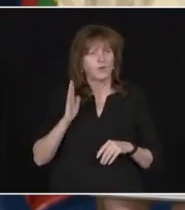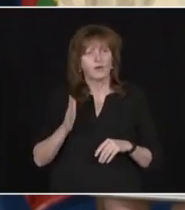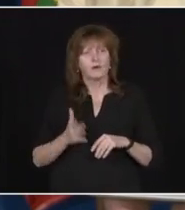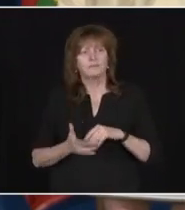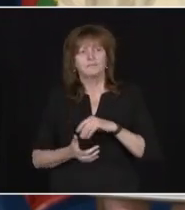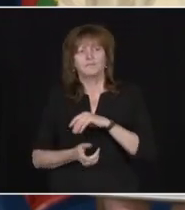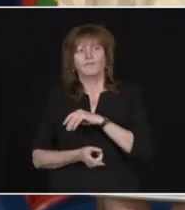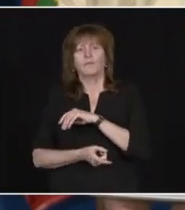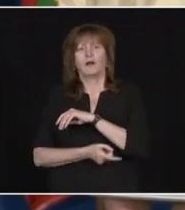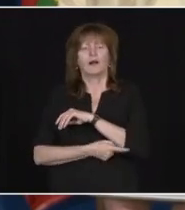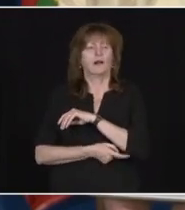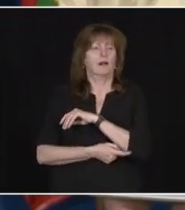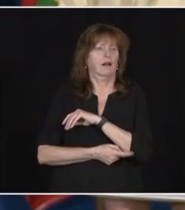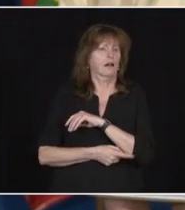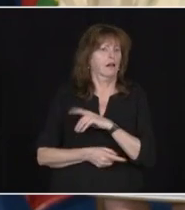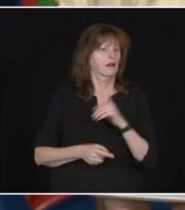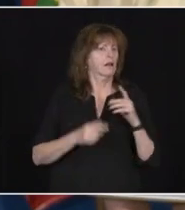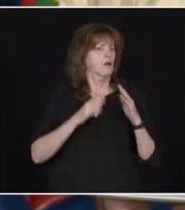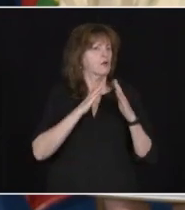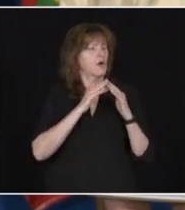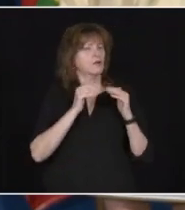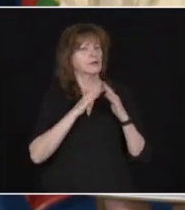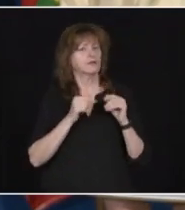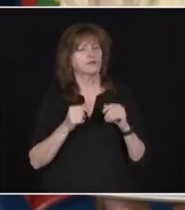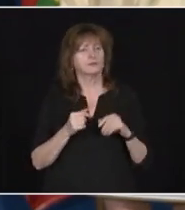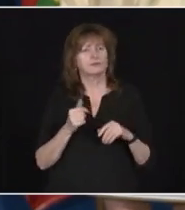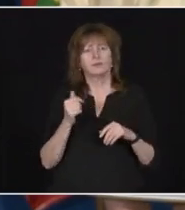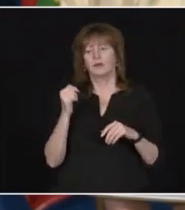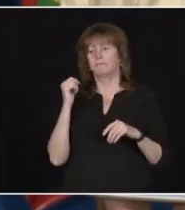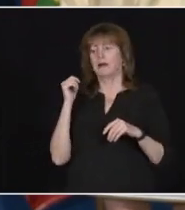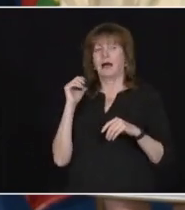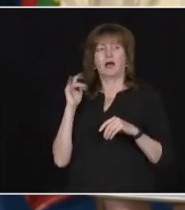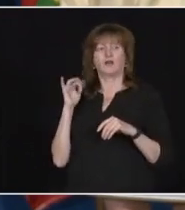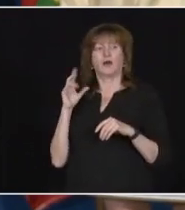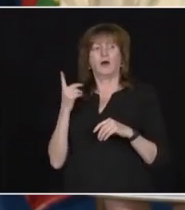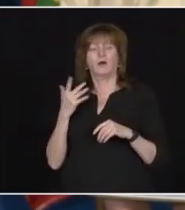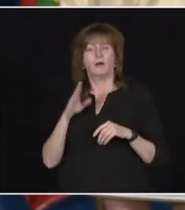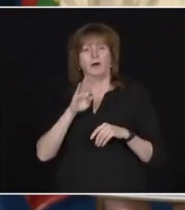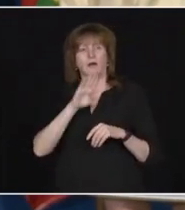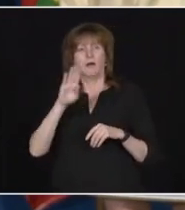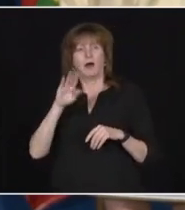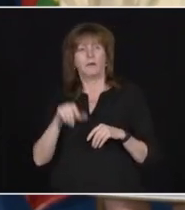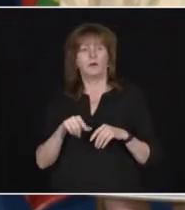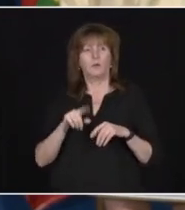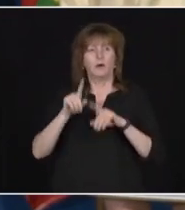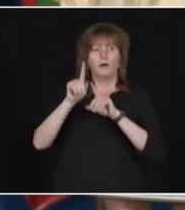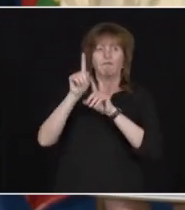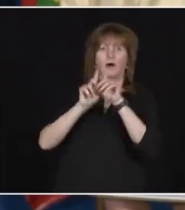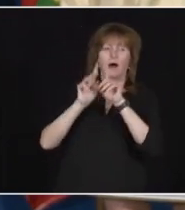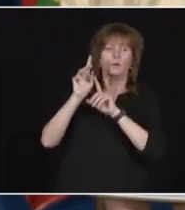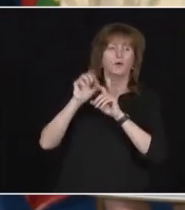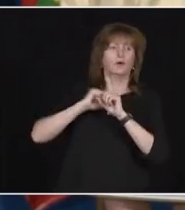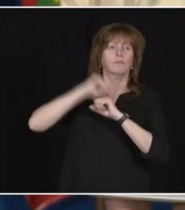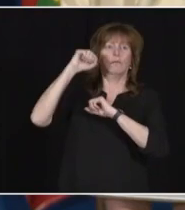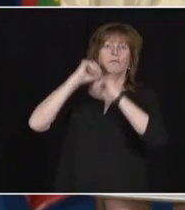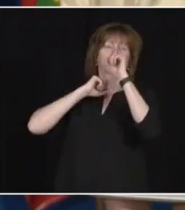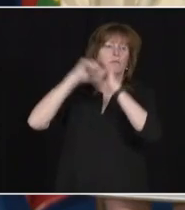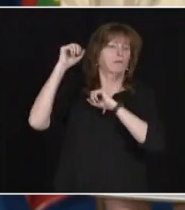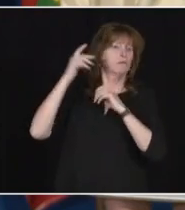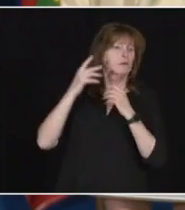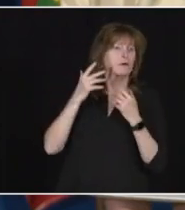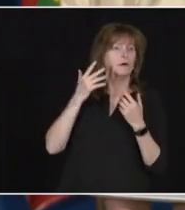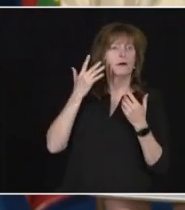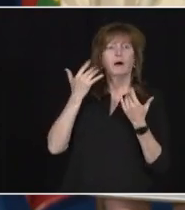people's backyards, have a little backyard fireworks show when all the public fireworks are canceled. Aside from